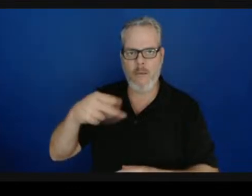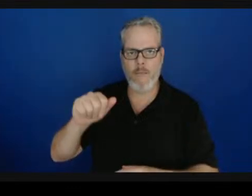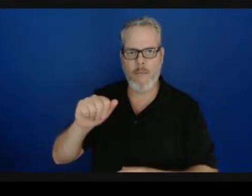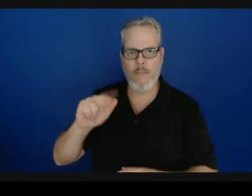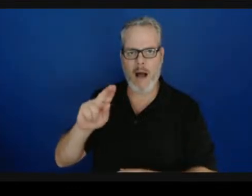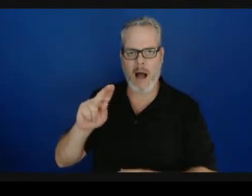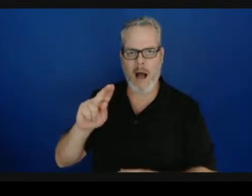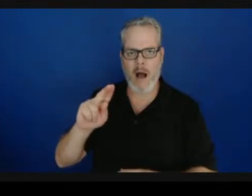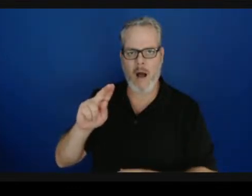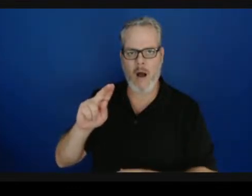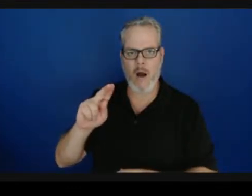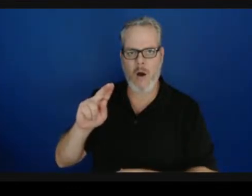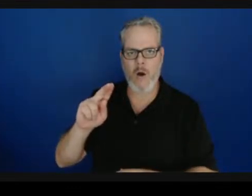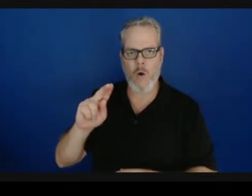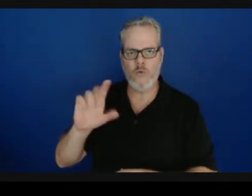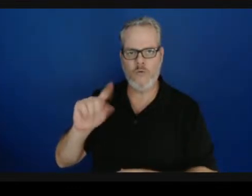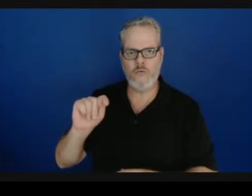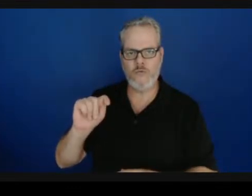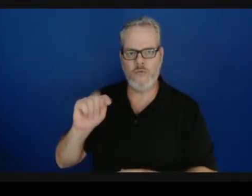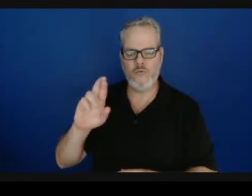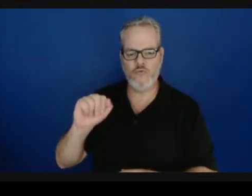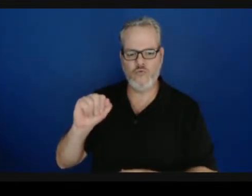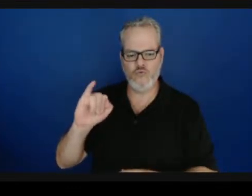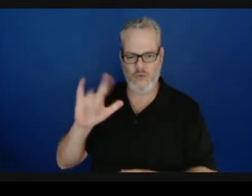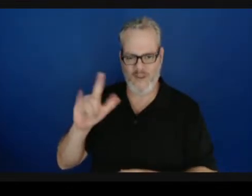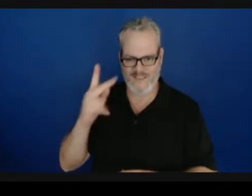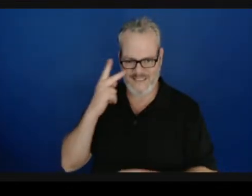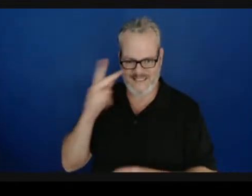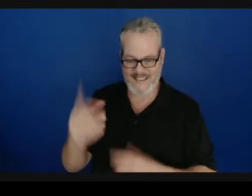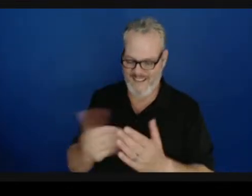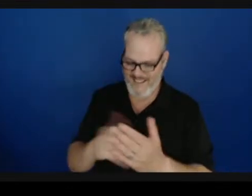And here we are on the evening of the 17th, when things slow down.